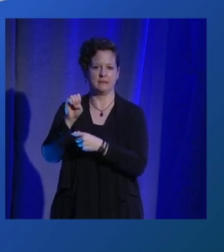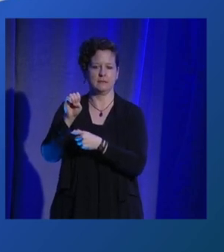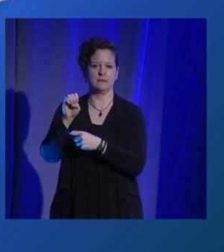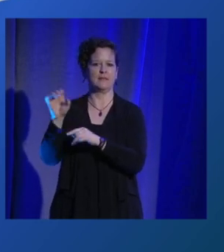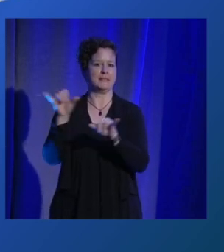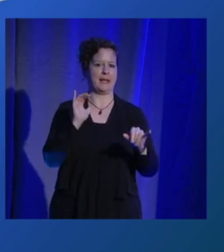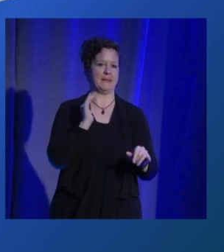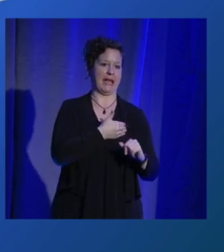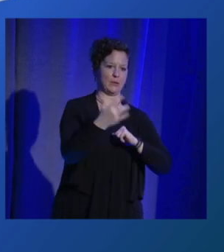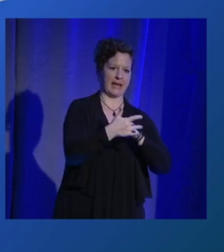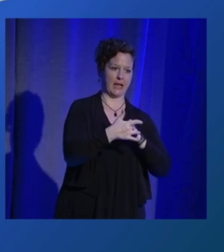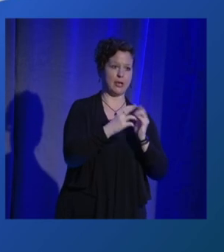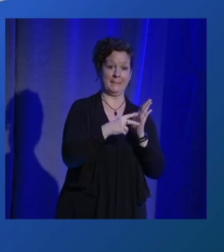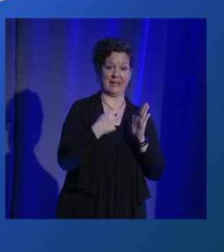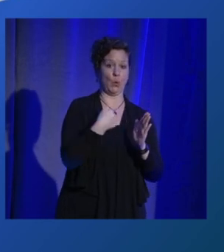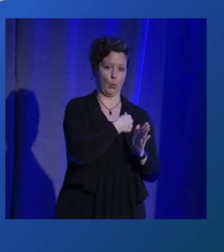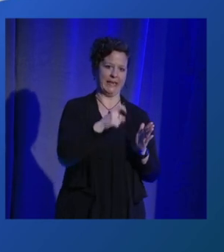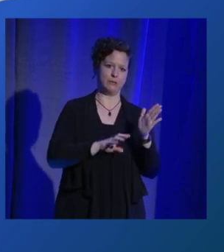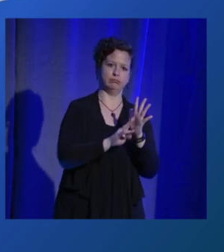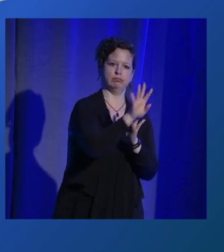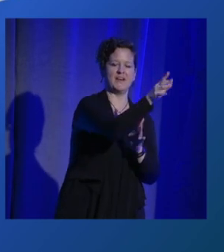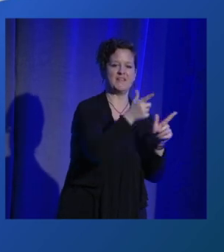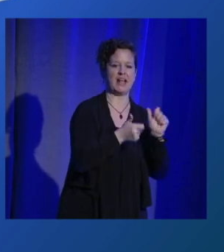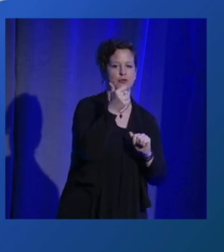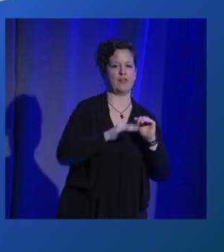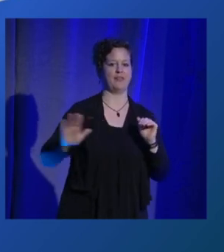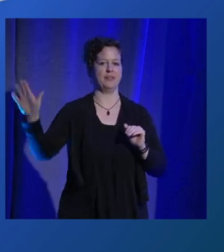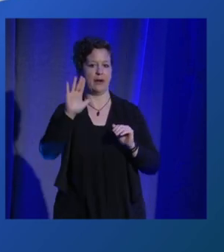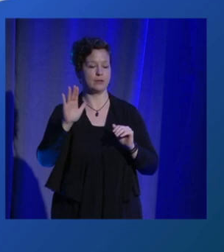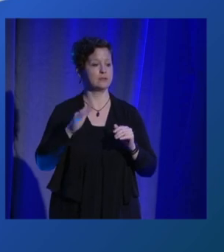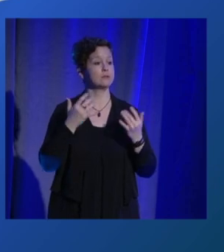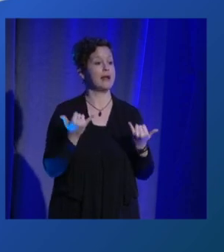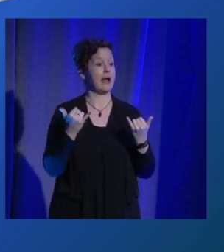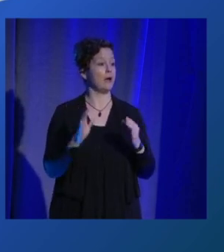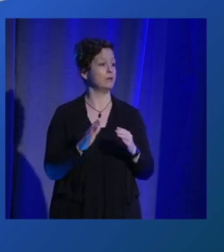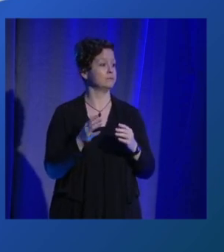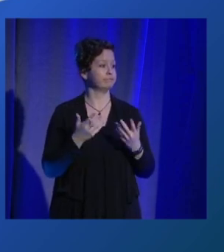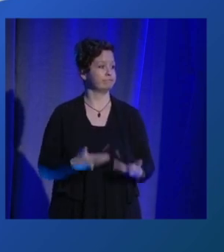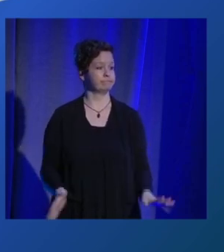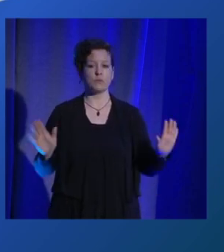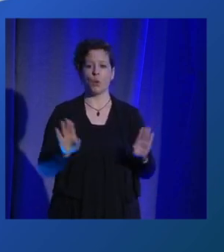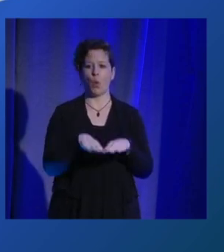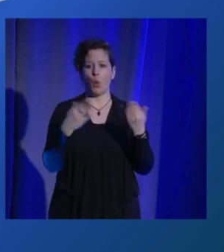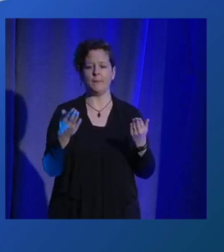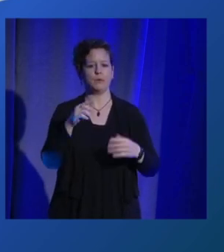from so with that open to Q&A